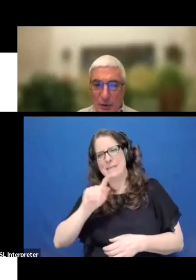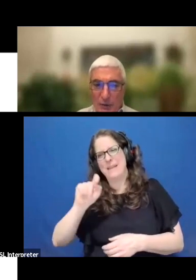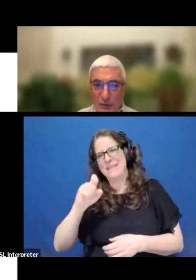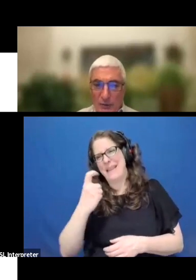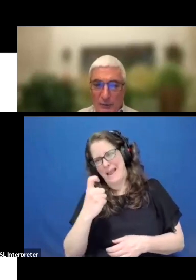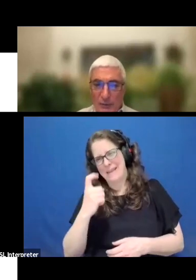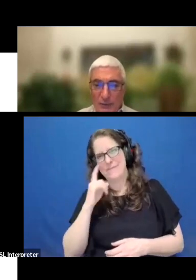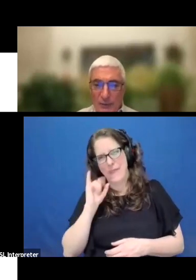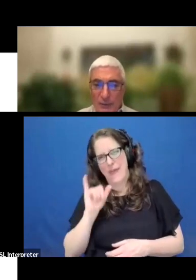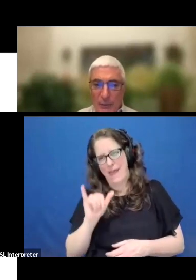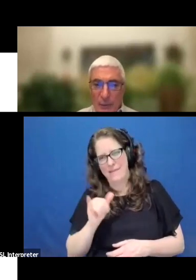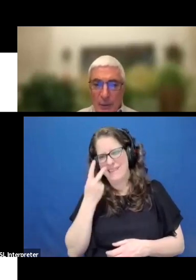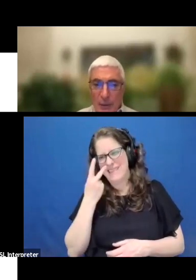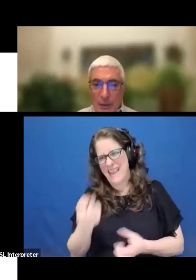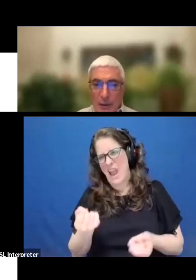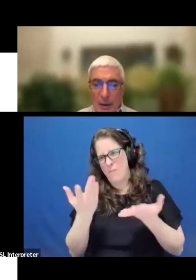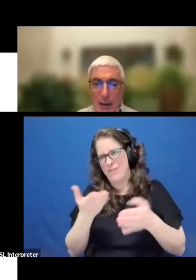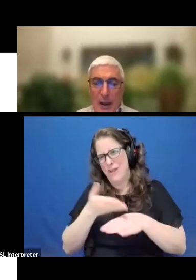those earnings.